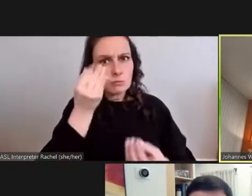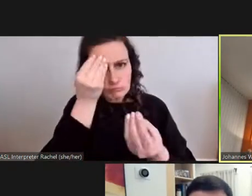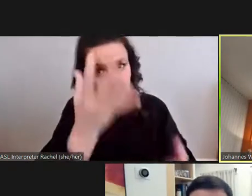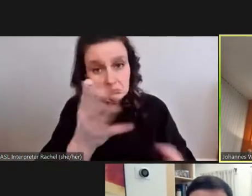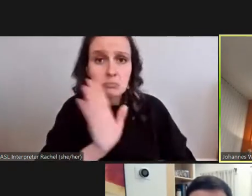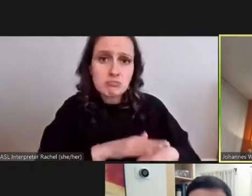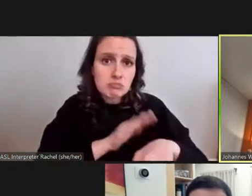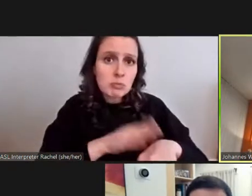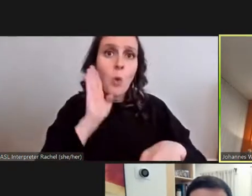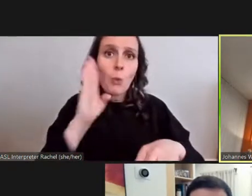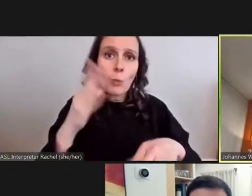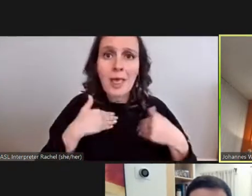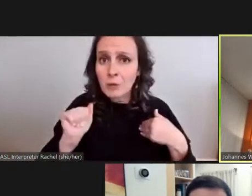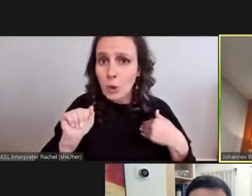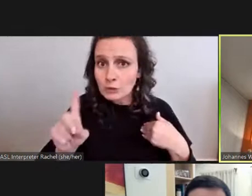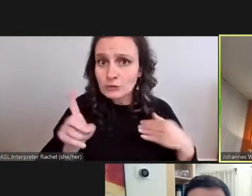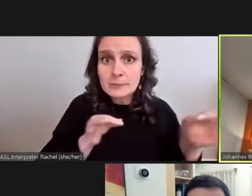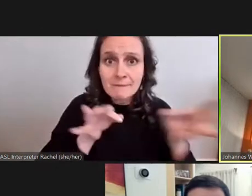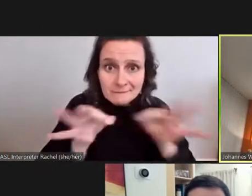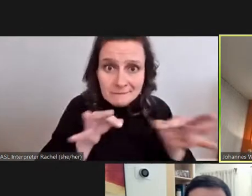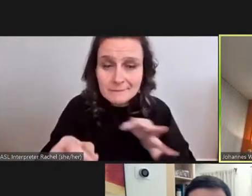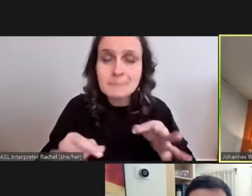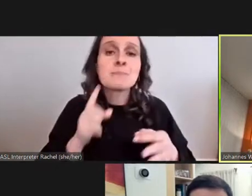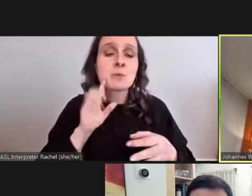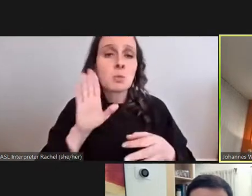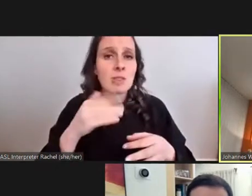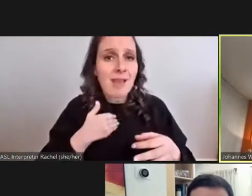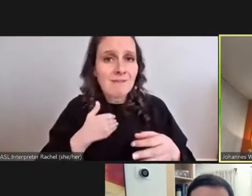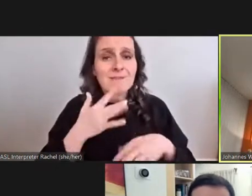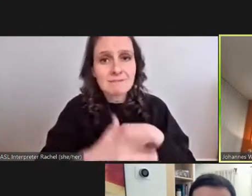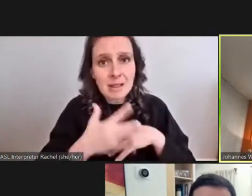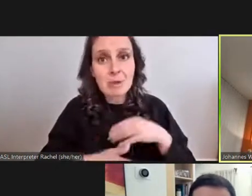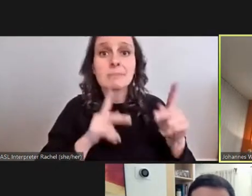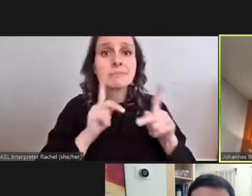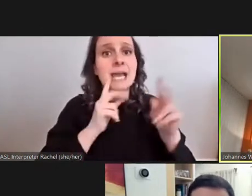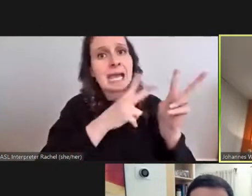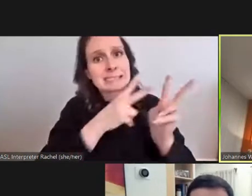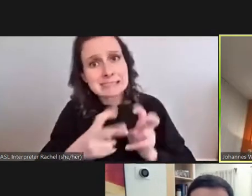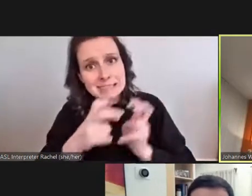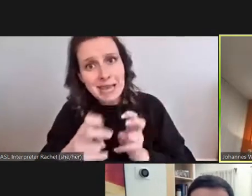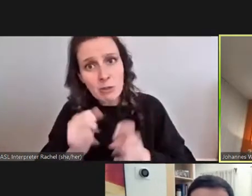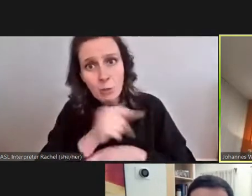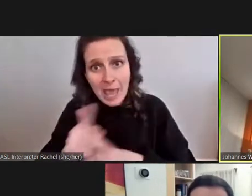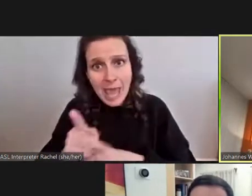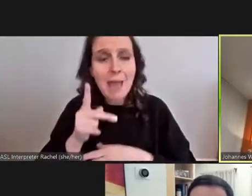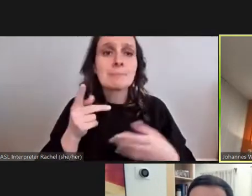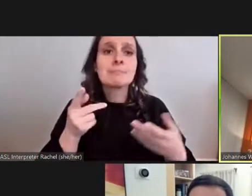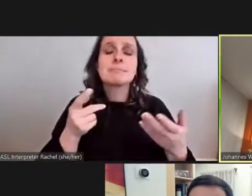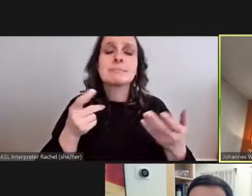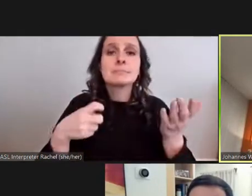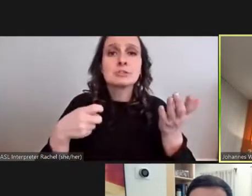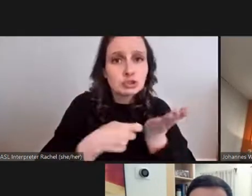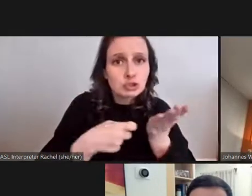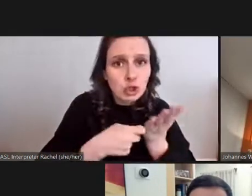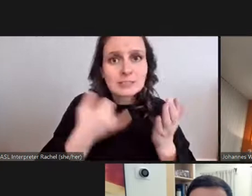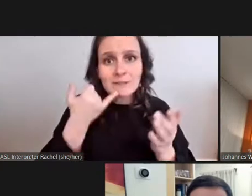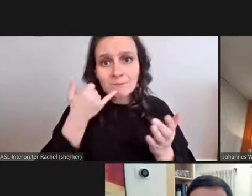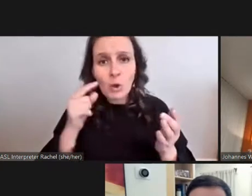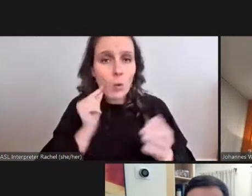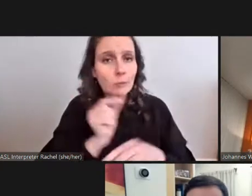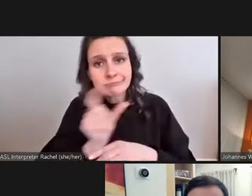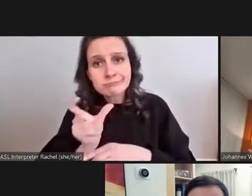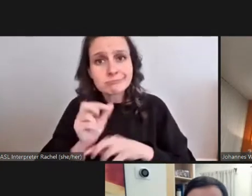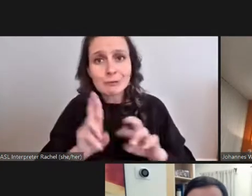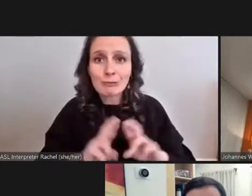know in advance. People can even already download the app and charge their phones, bring them with them. So